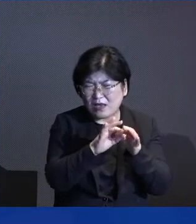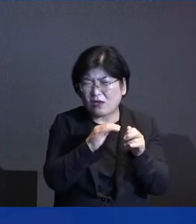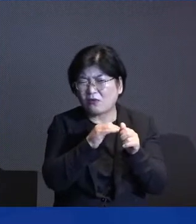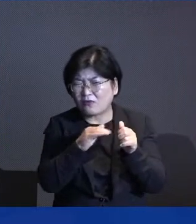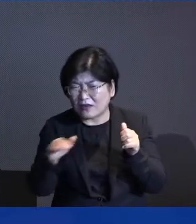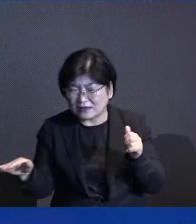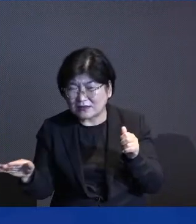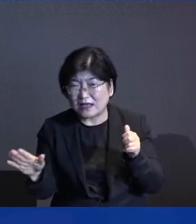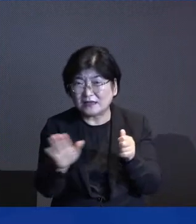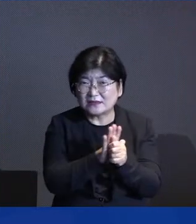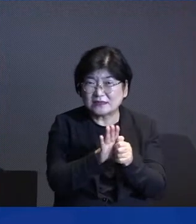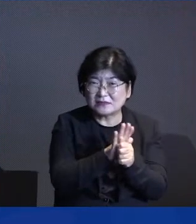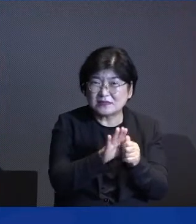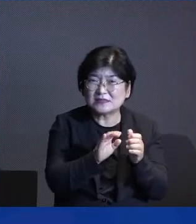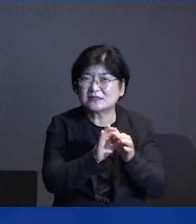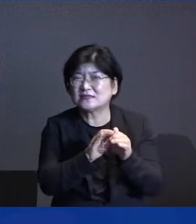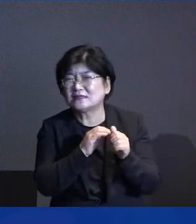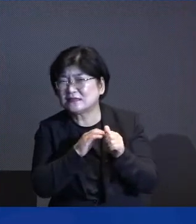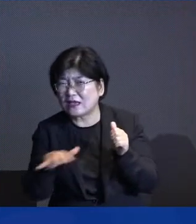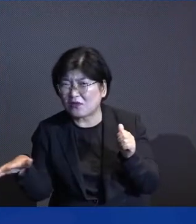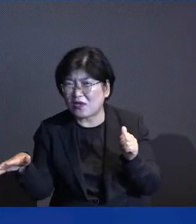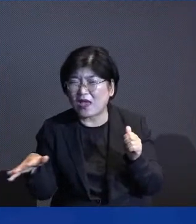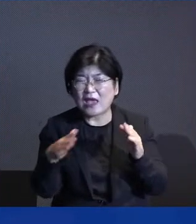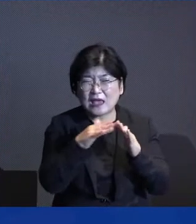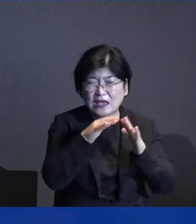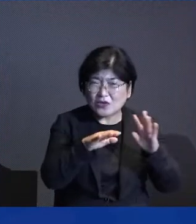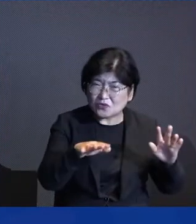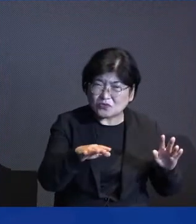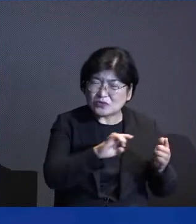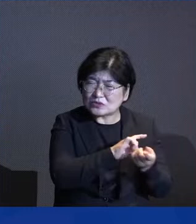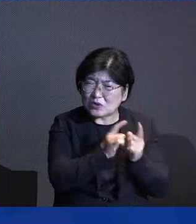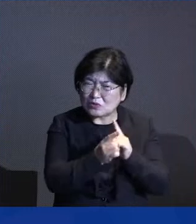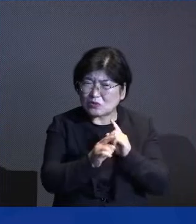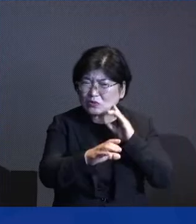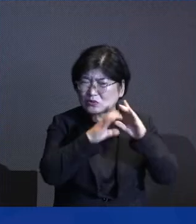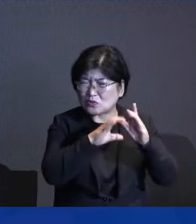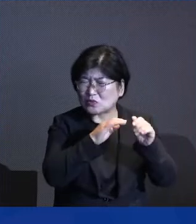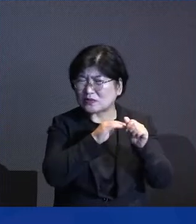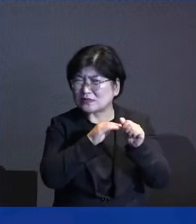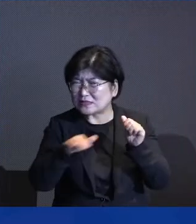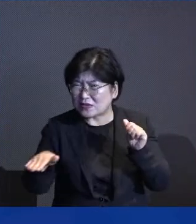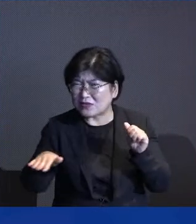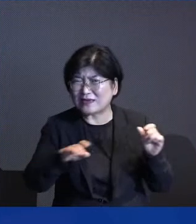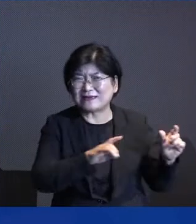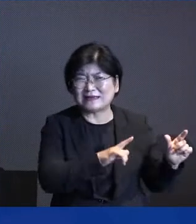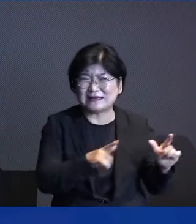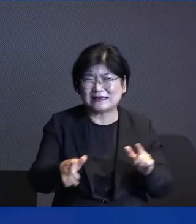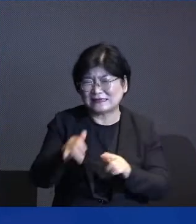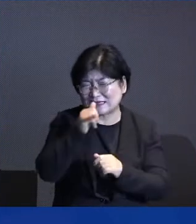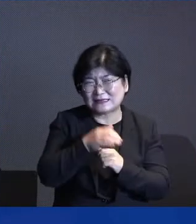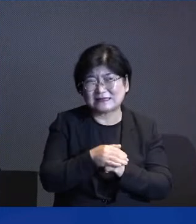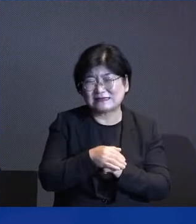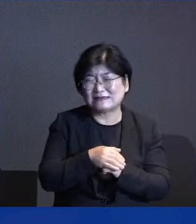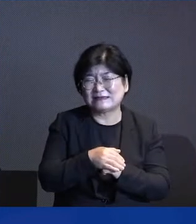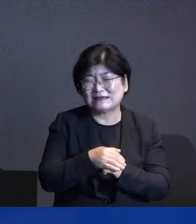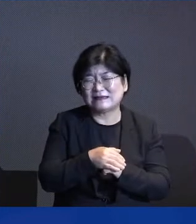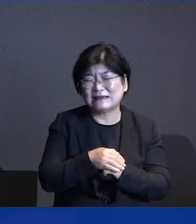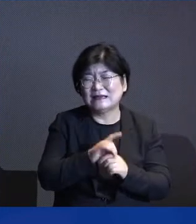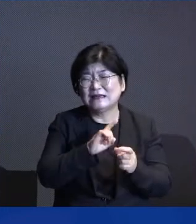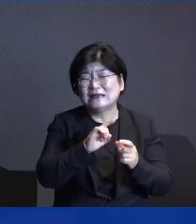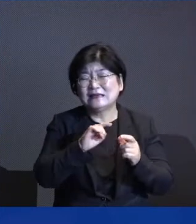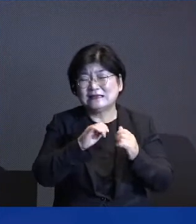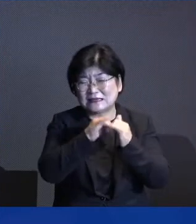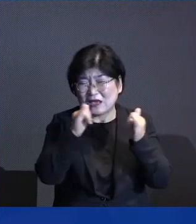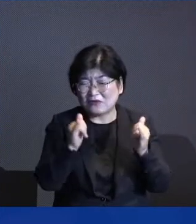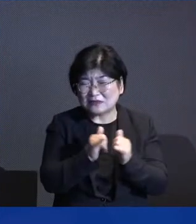Here, using European Social Survey data, I examined those 5 different forms of social exclusion